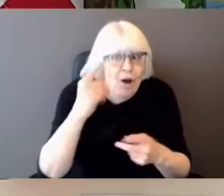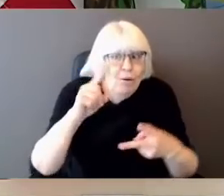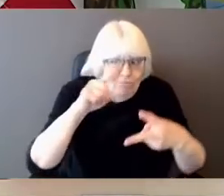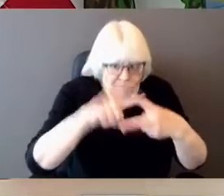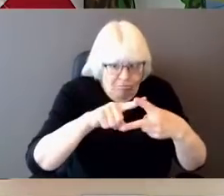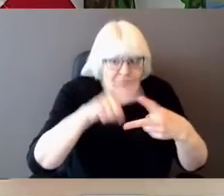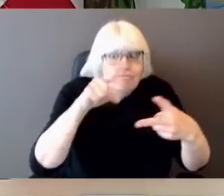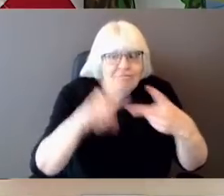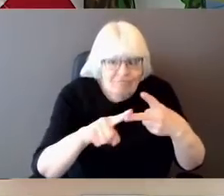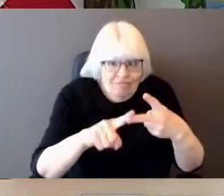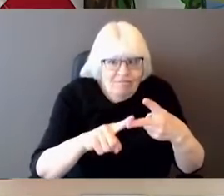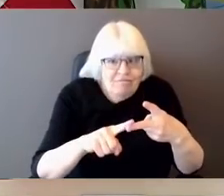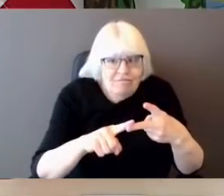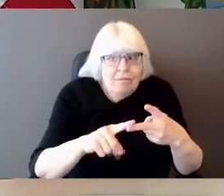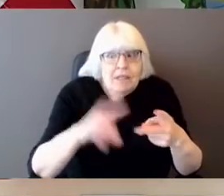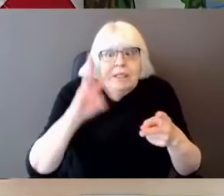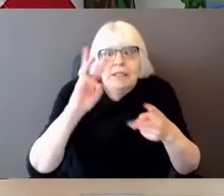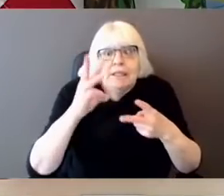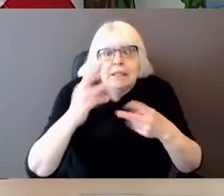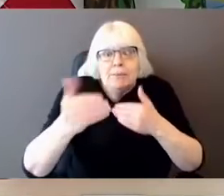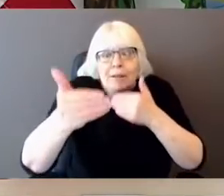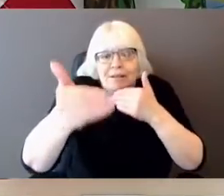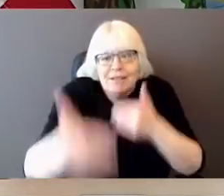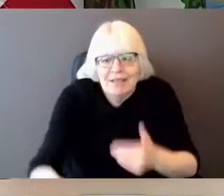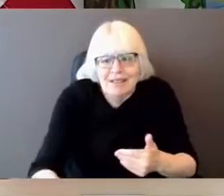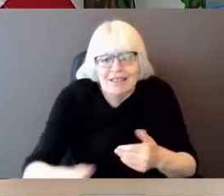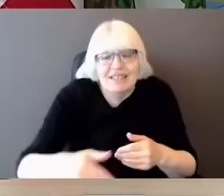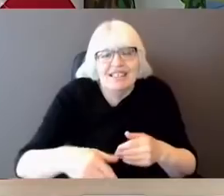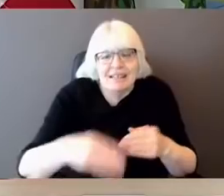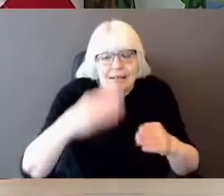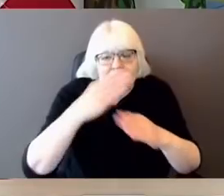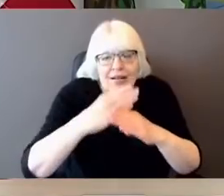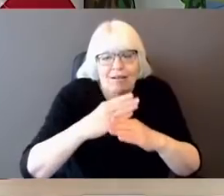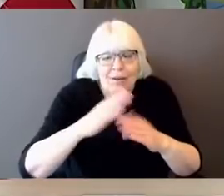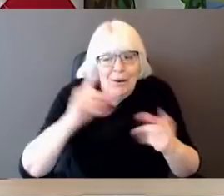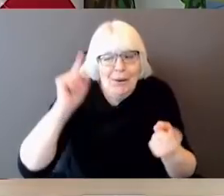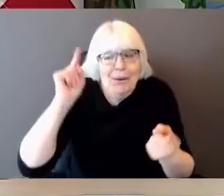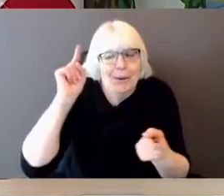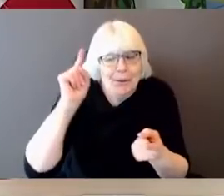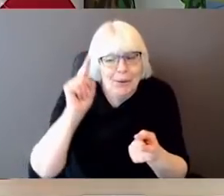protection against Omicron, provides extra protection against severe outcomes.